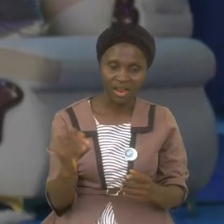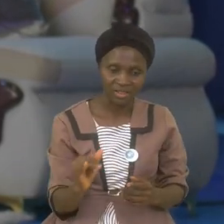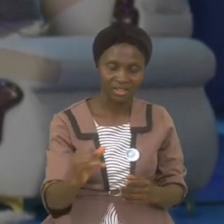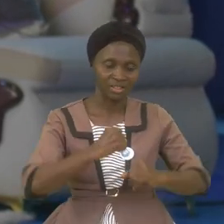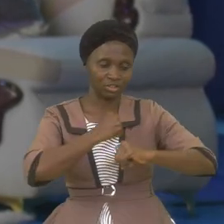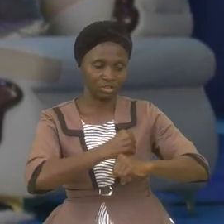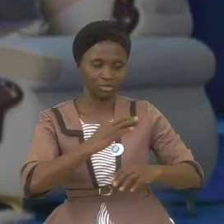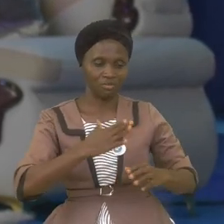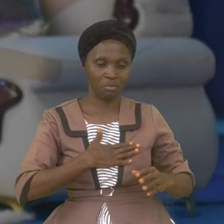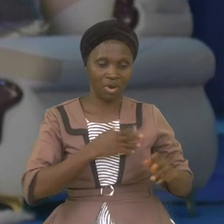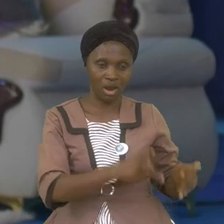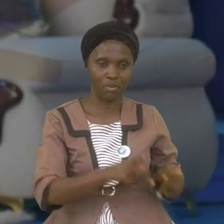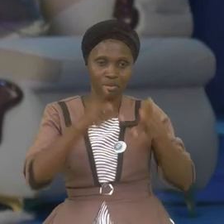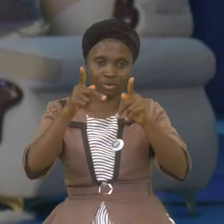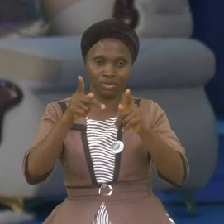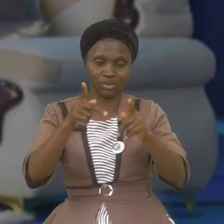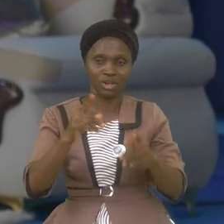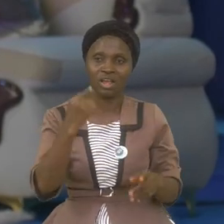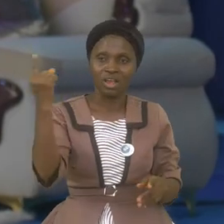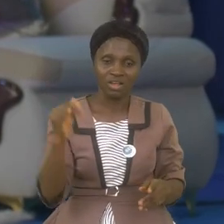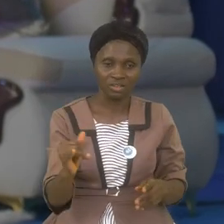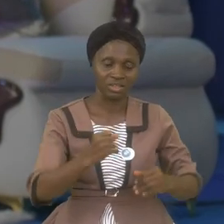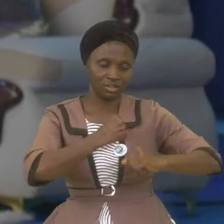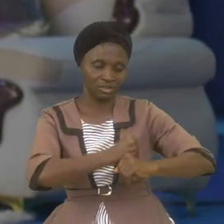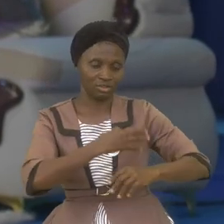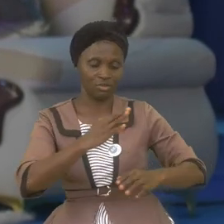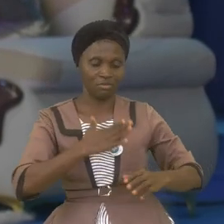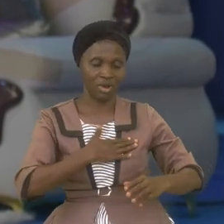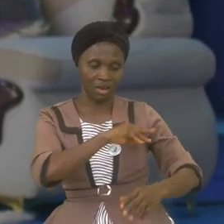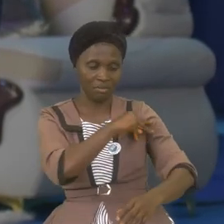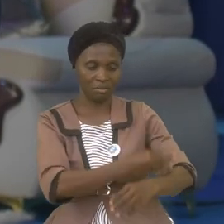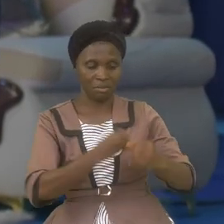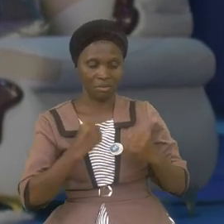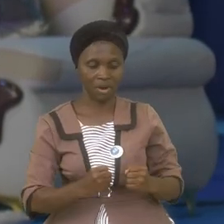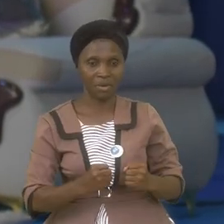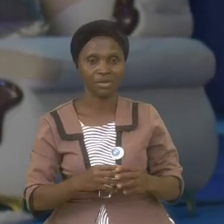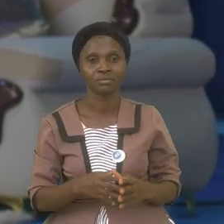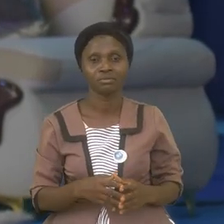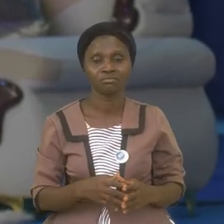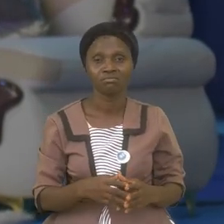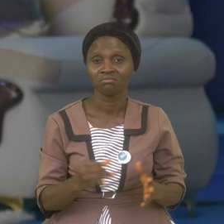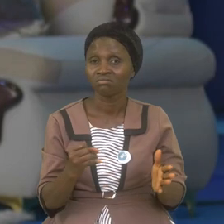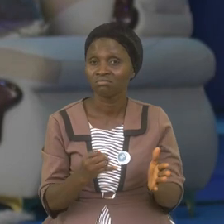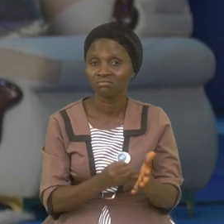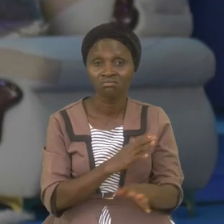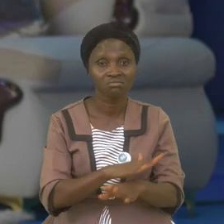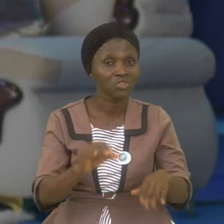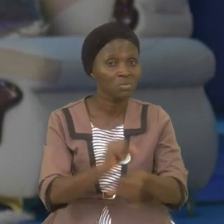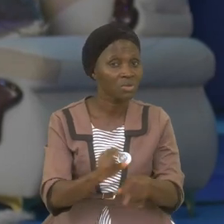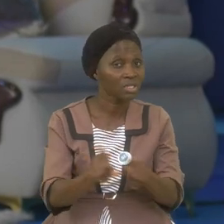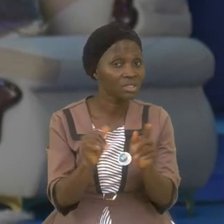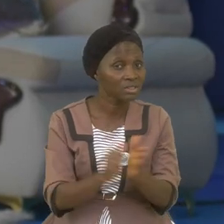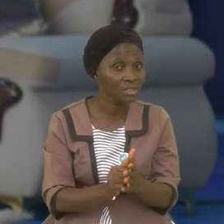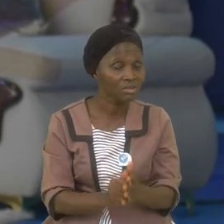my position, eternal security of my majesty. It doesn't work like that. The day will